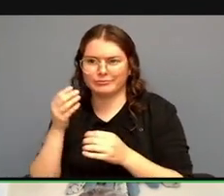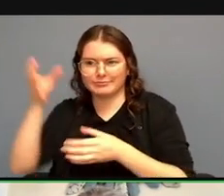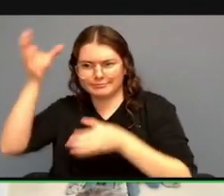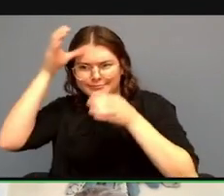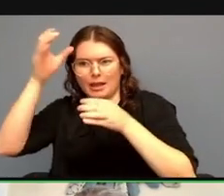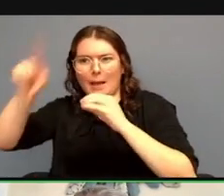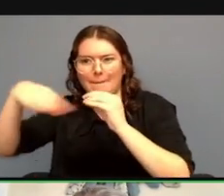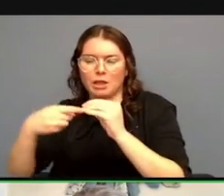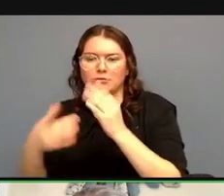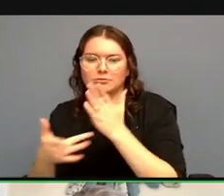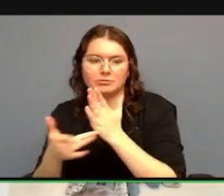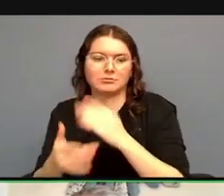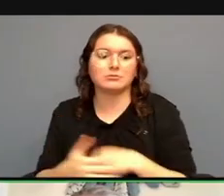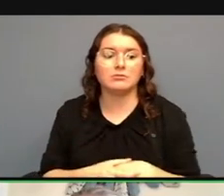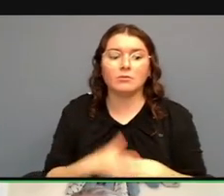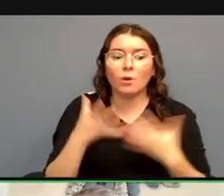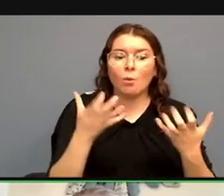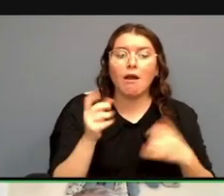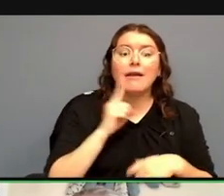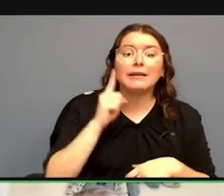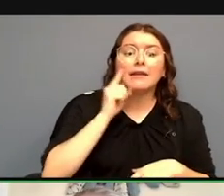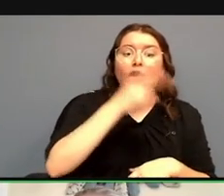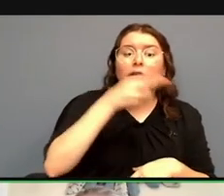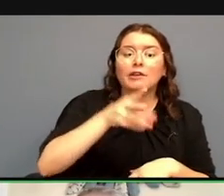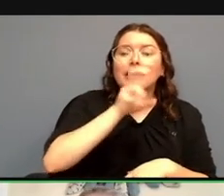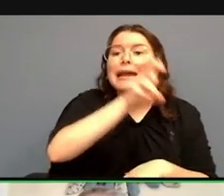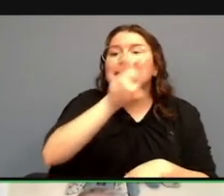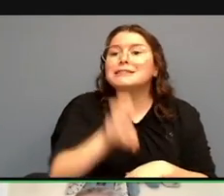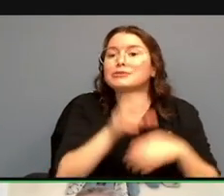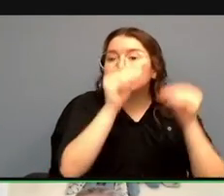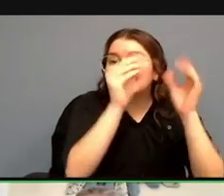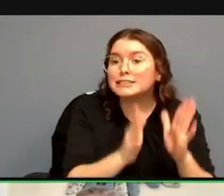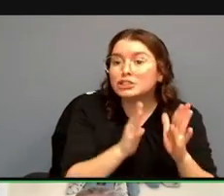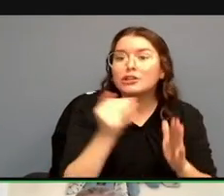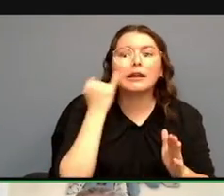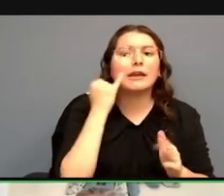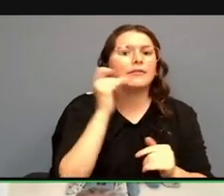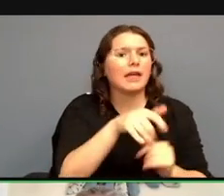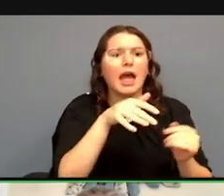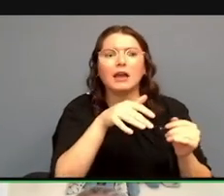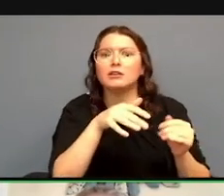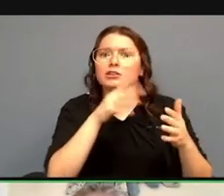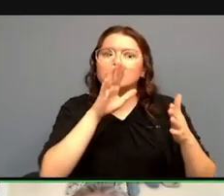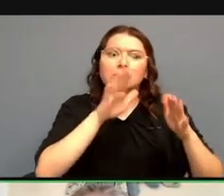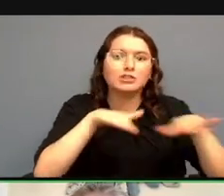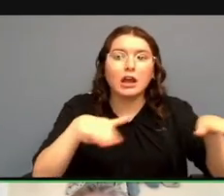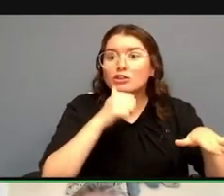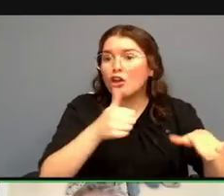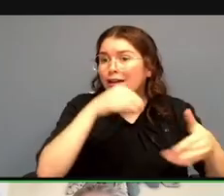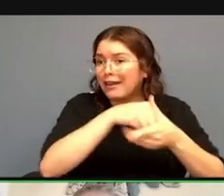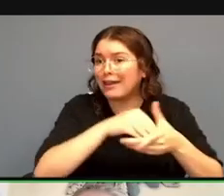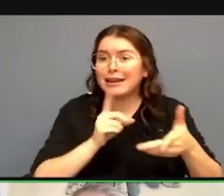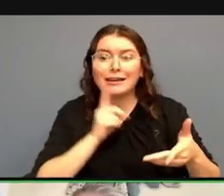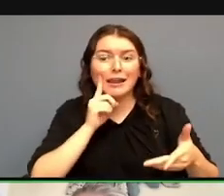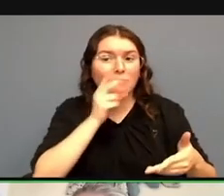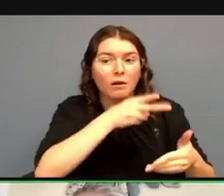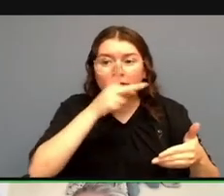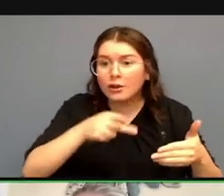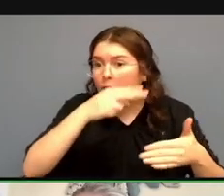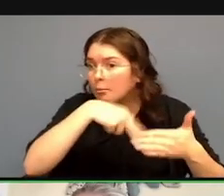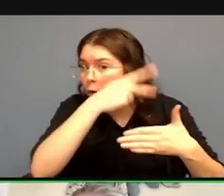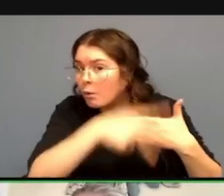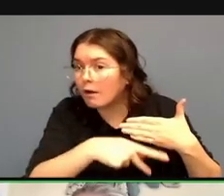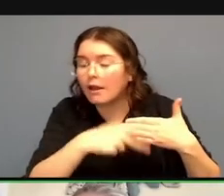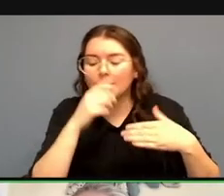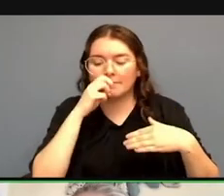hard of hearing itinerant teacher if that child is not in a deaf and hard of hearing program. If they're in